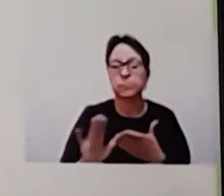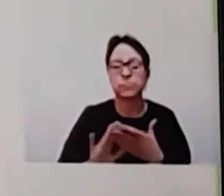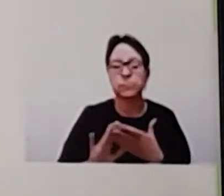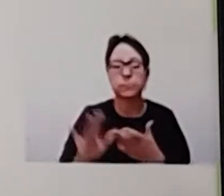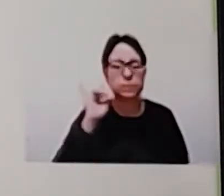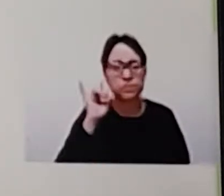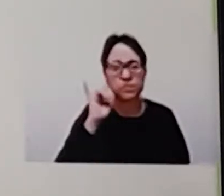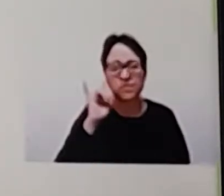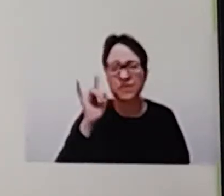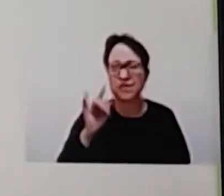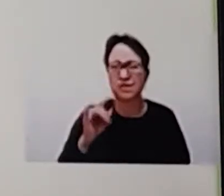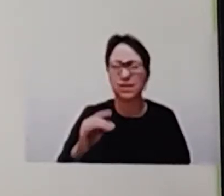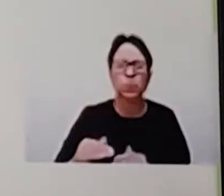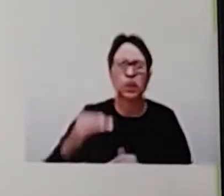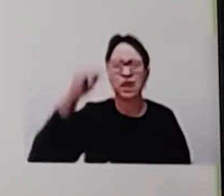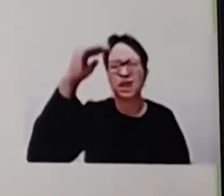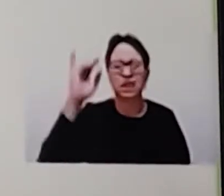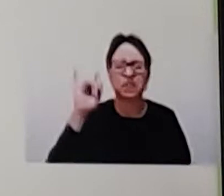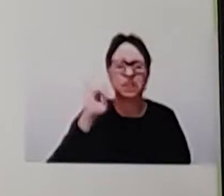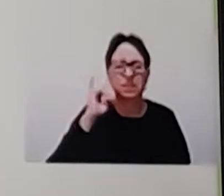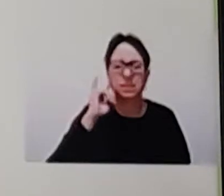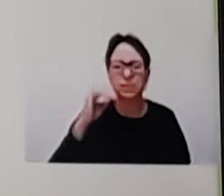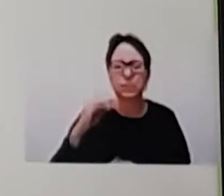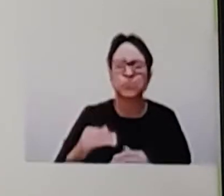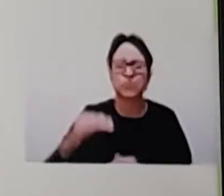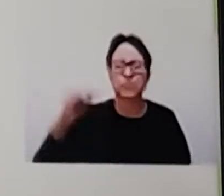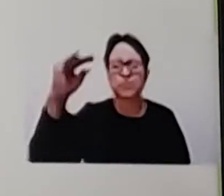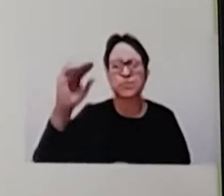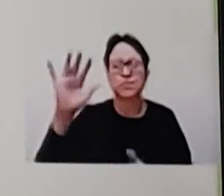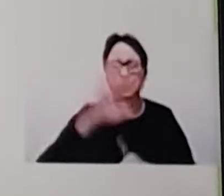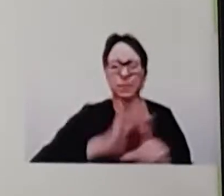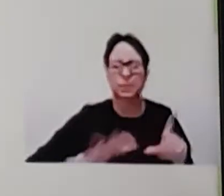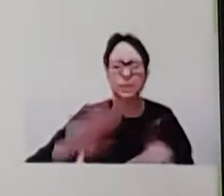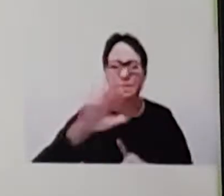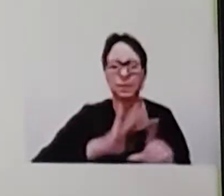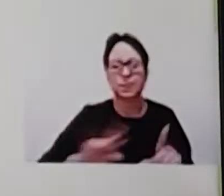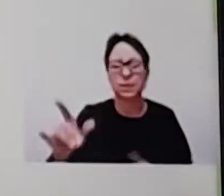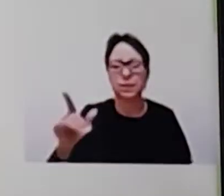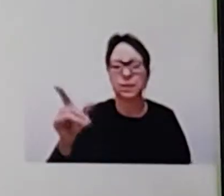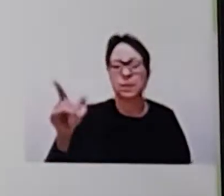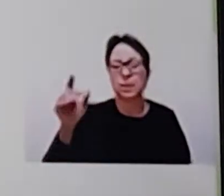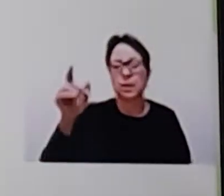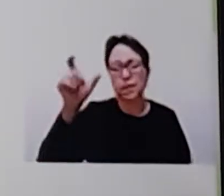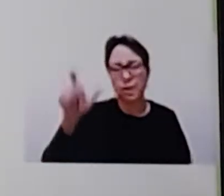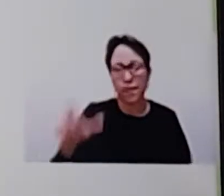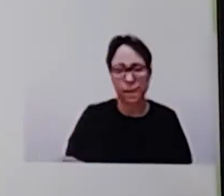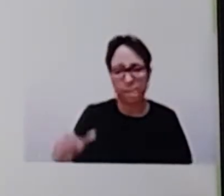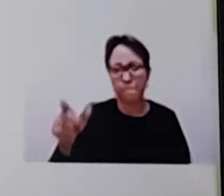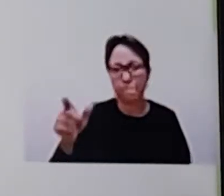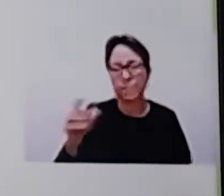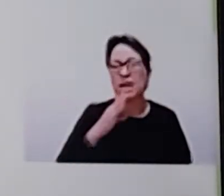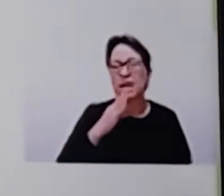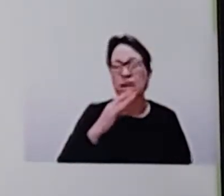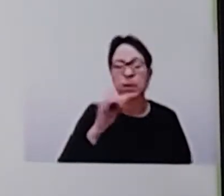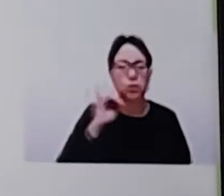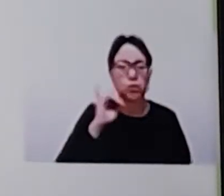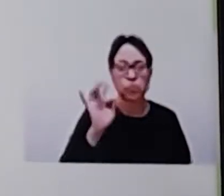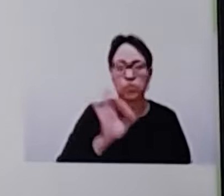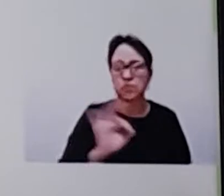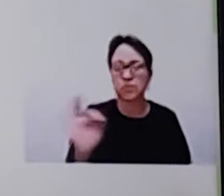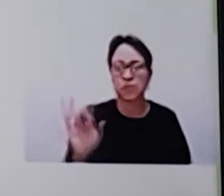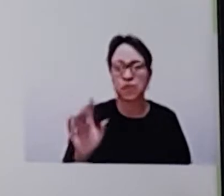user needs to go above anything, he needs a ramp that will make him access. Here for the deaf